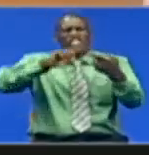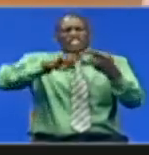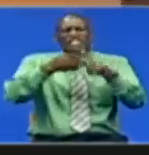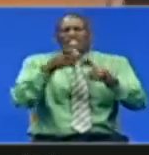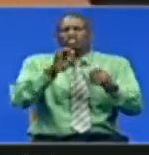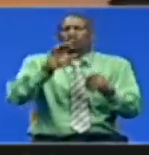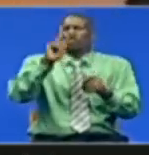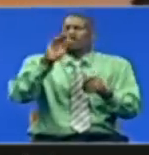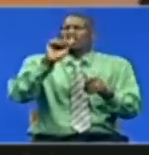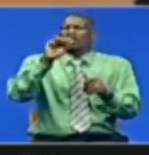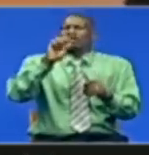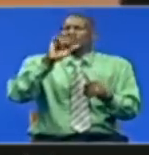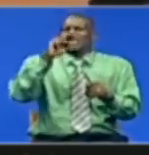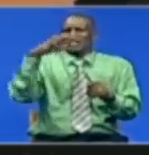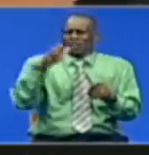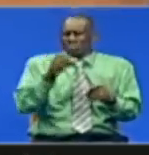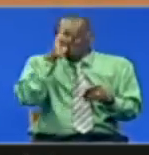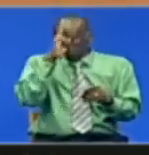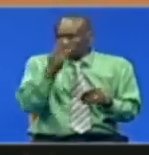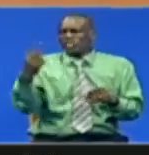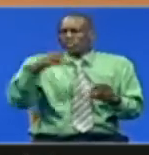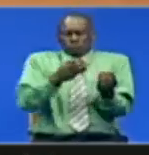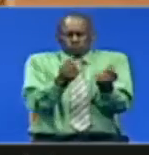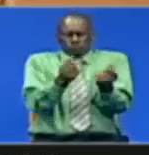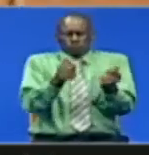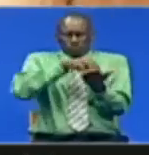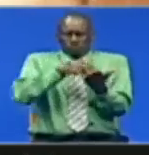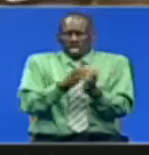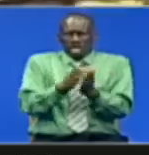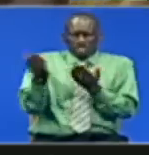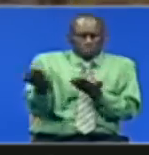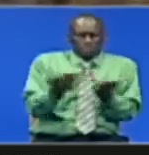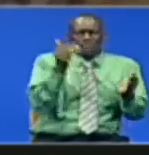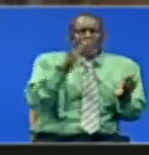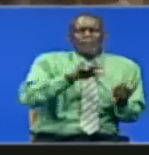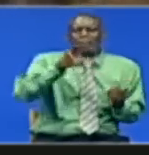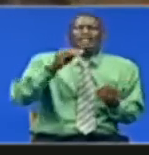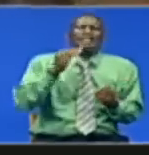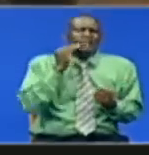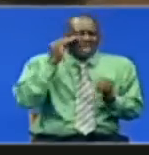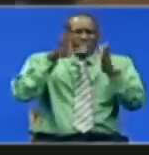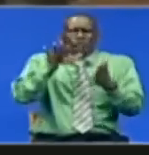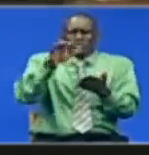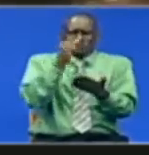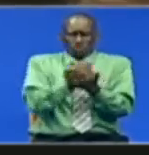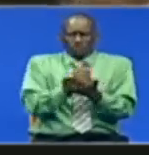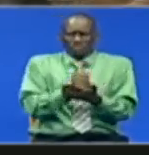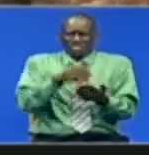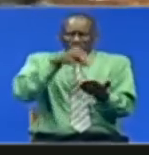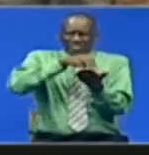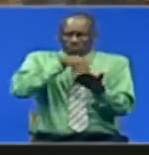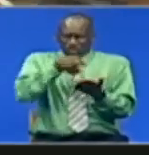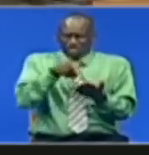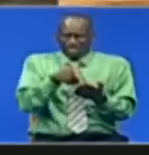The police arrived on time to calm the situation and returned Maina to his office. The incident just